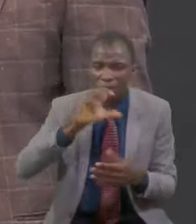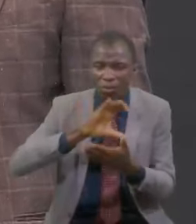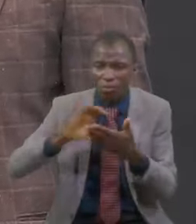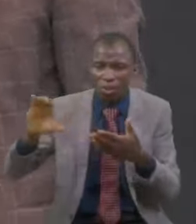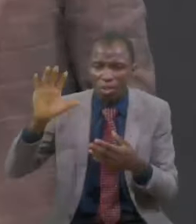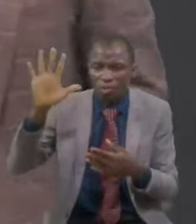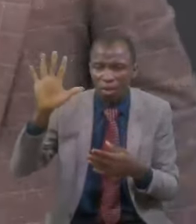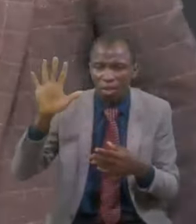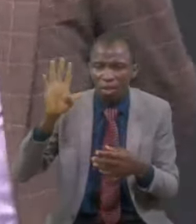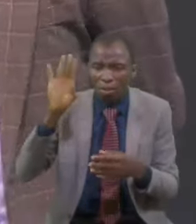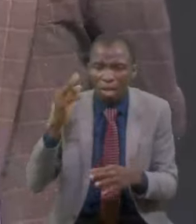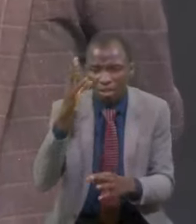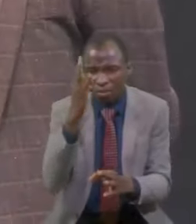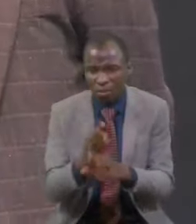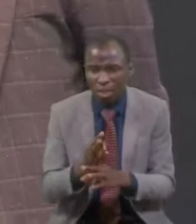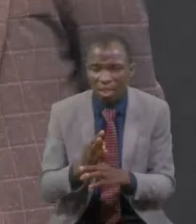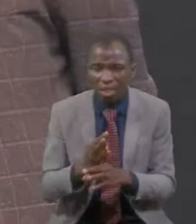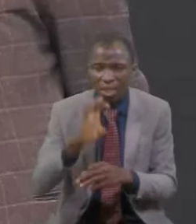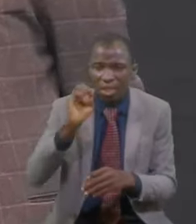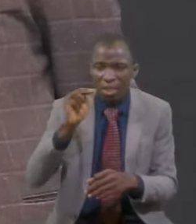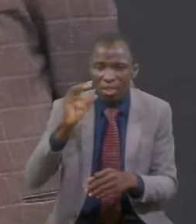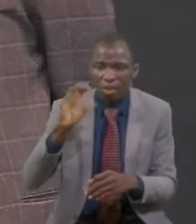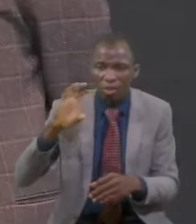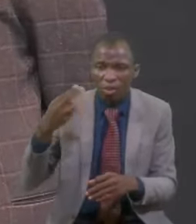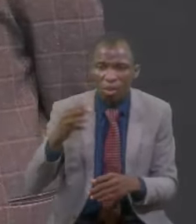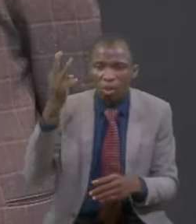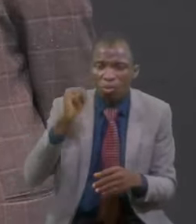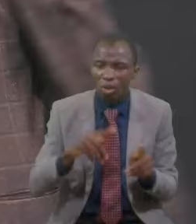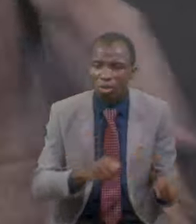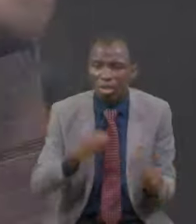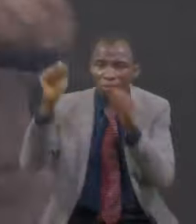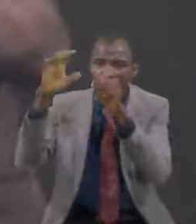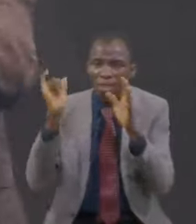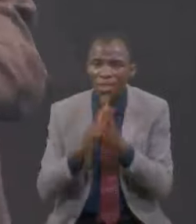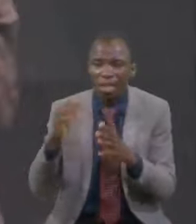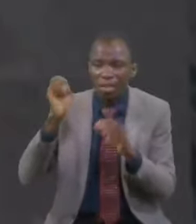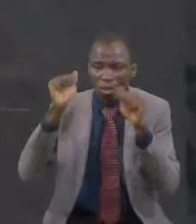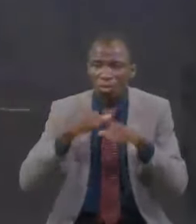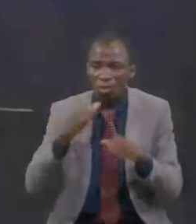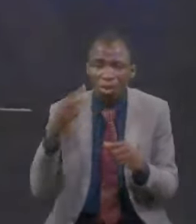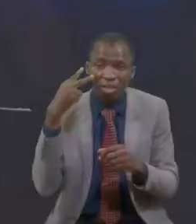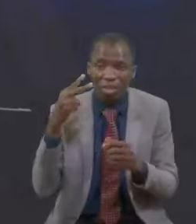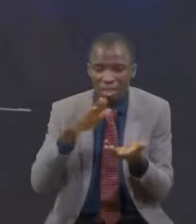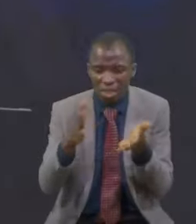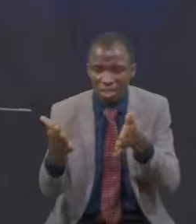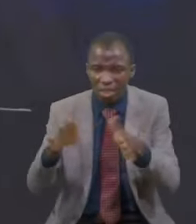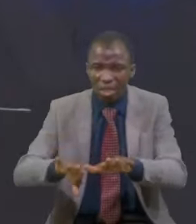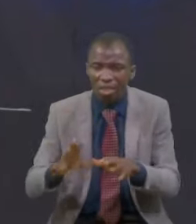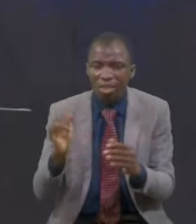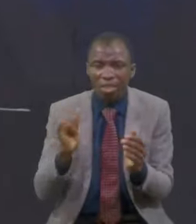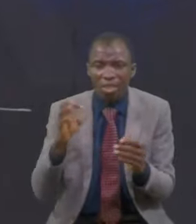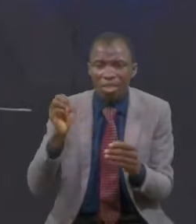translated that he should not see death. And he was not found